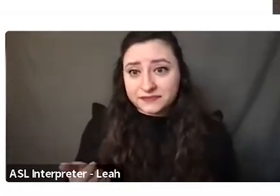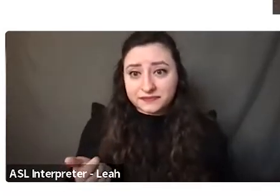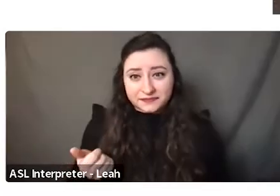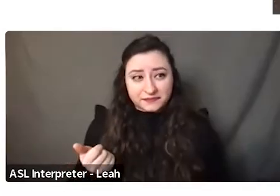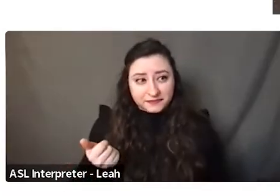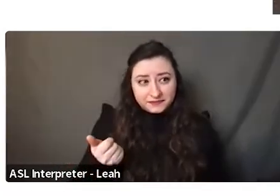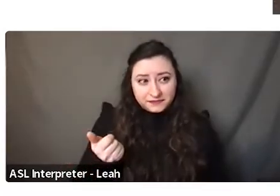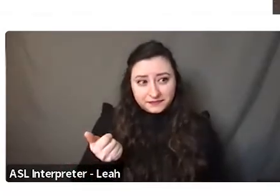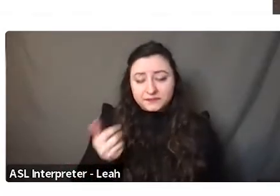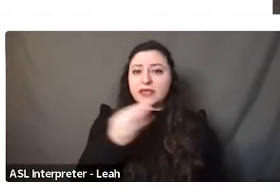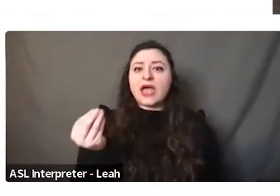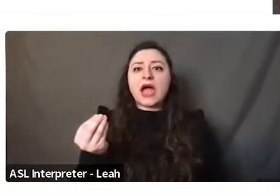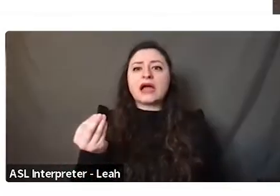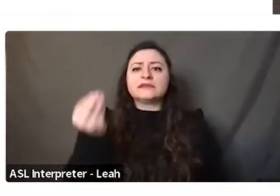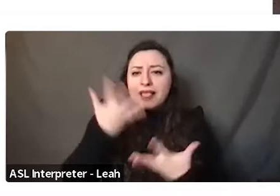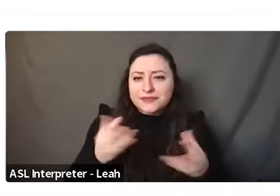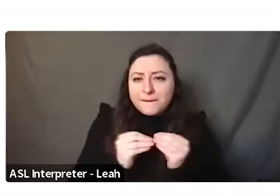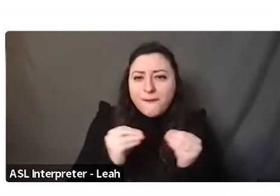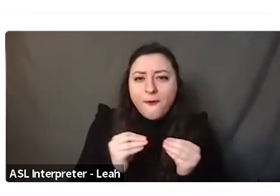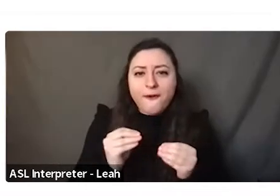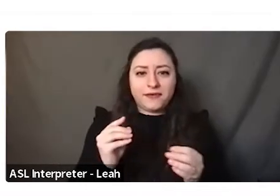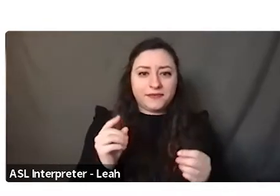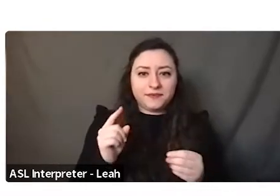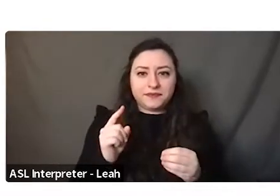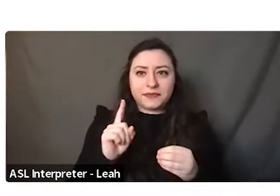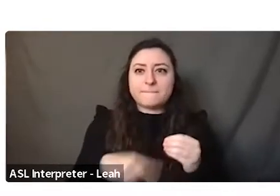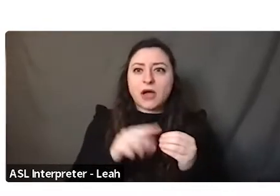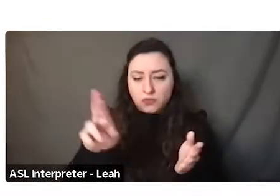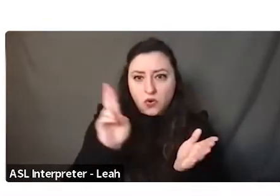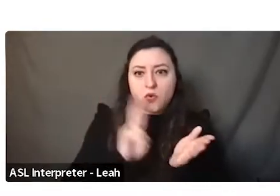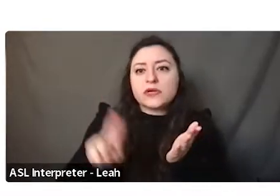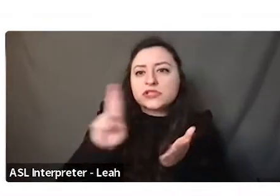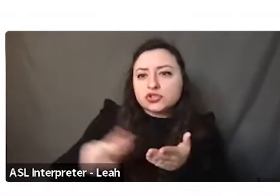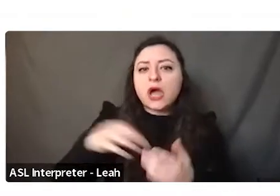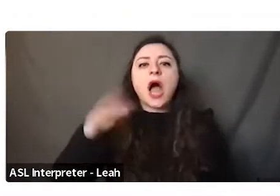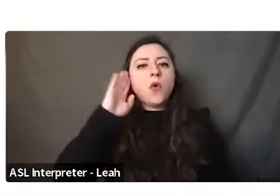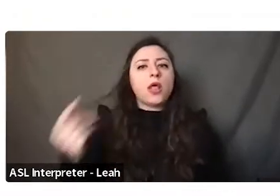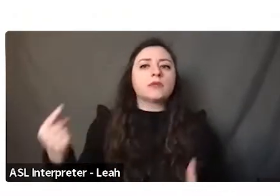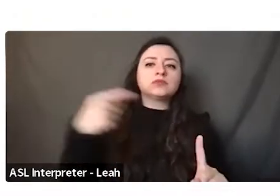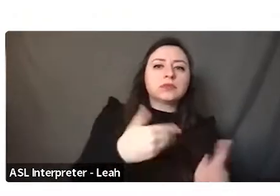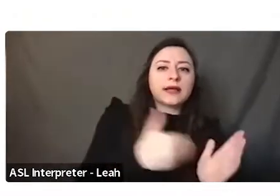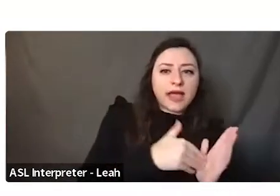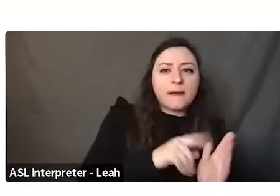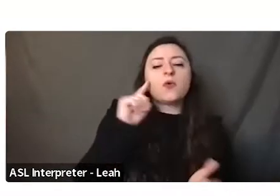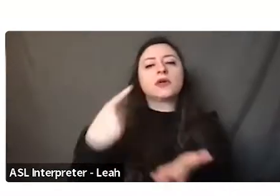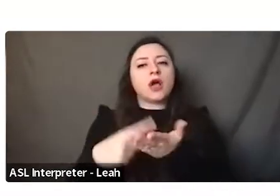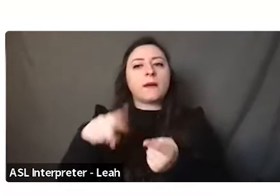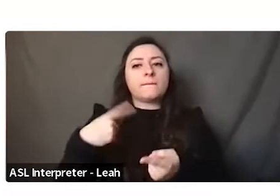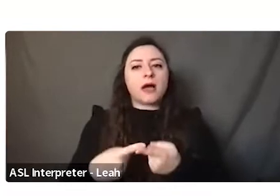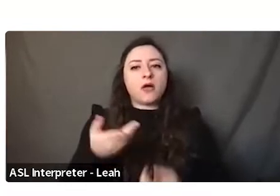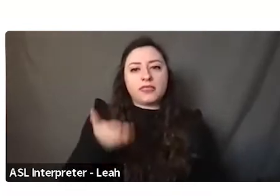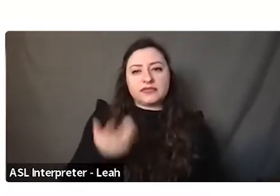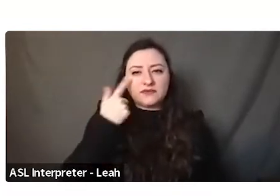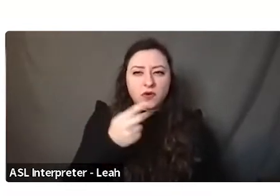the line here and tell us a little bit about your research? I'll come back to this, and I'm just going to talk about that for